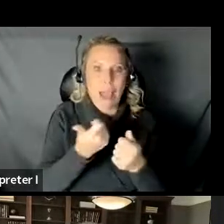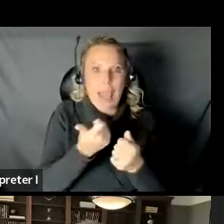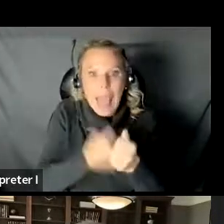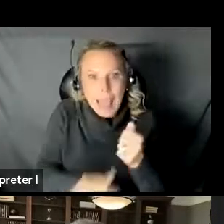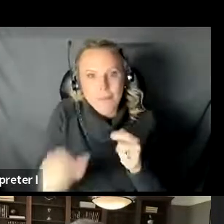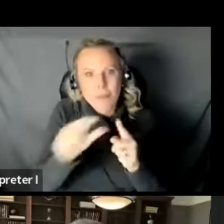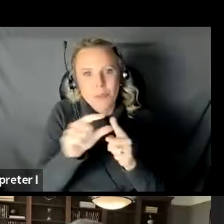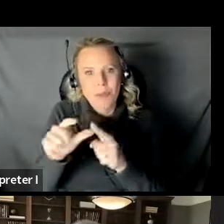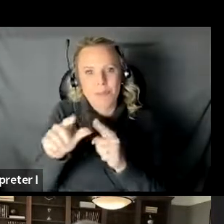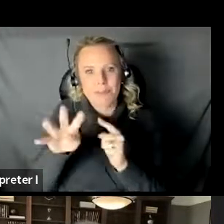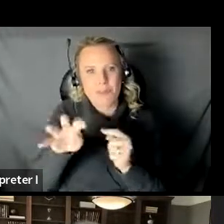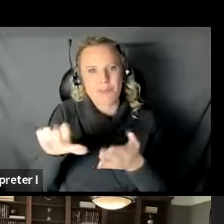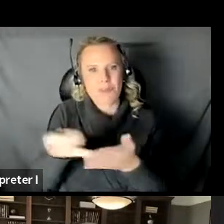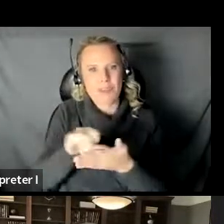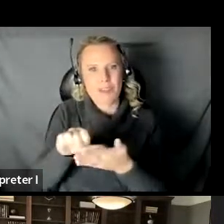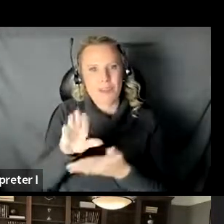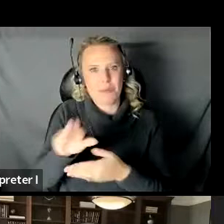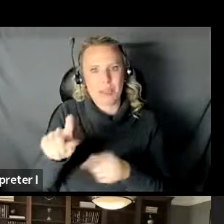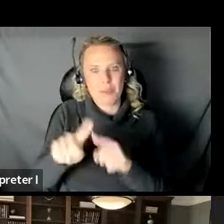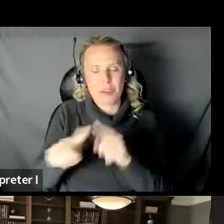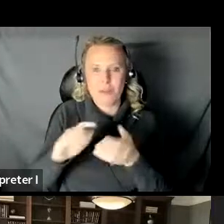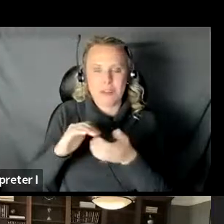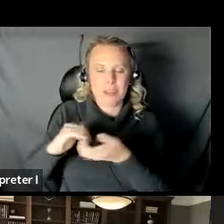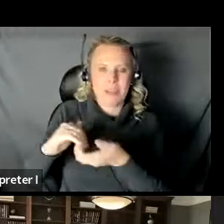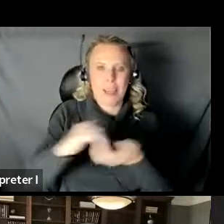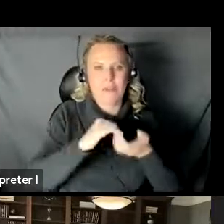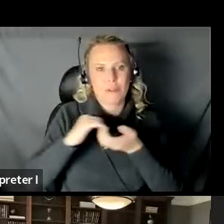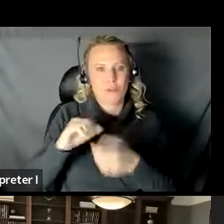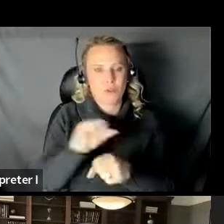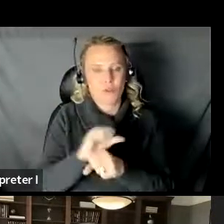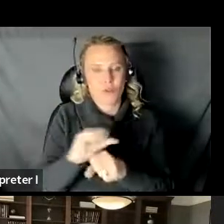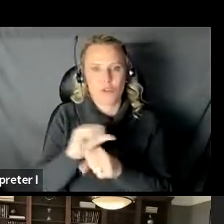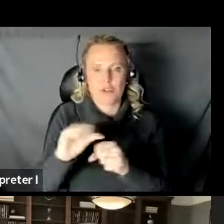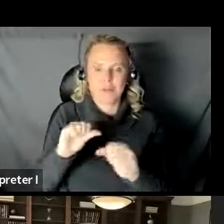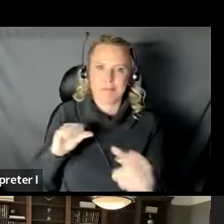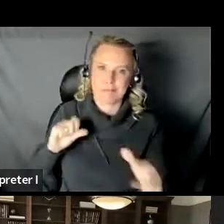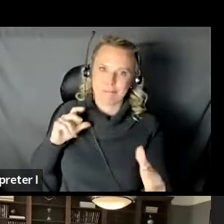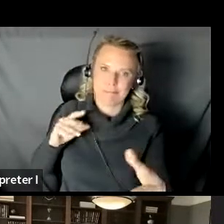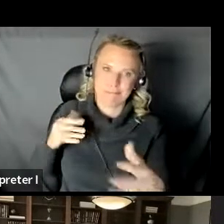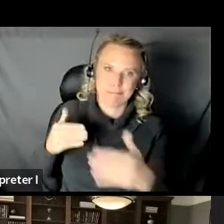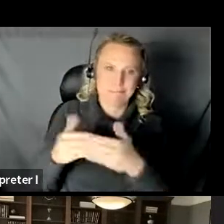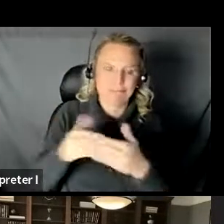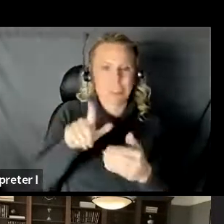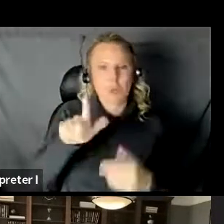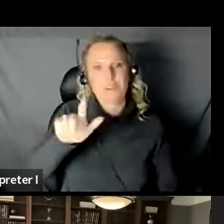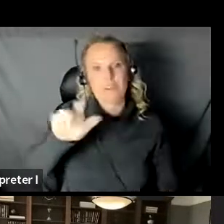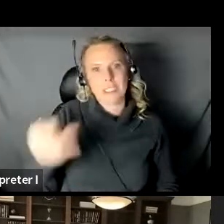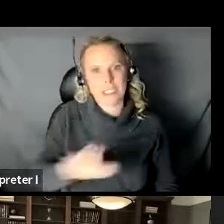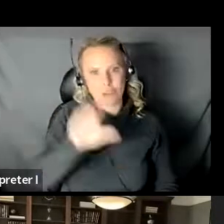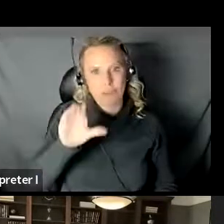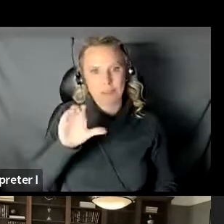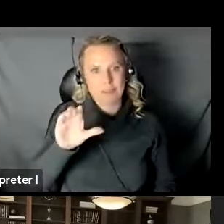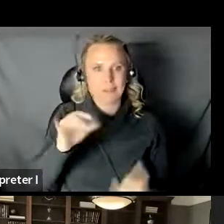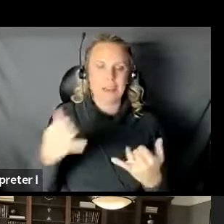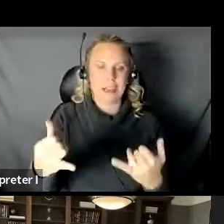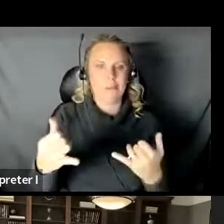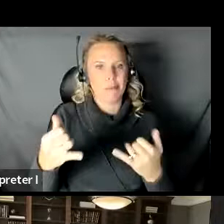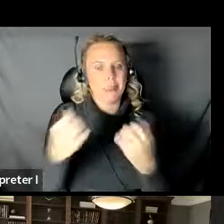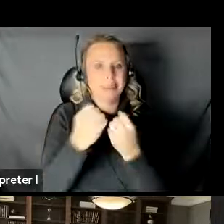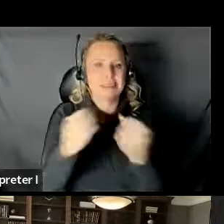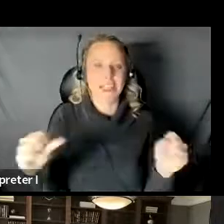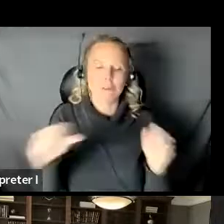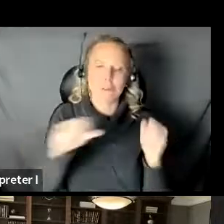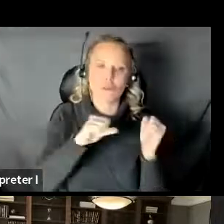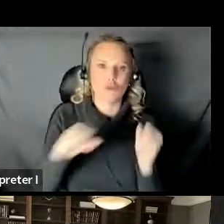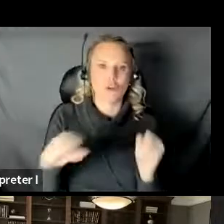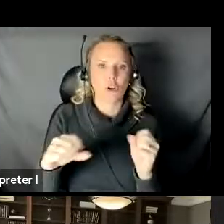bill, but your collective work product have brought this city into the 21st century, and we will be a safer, stronger,